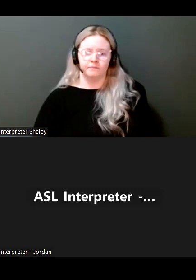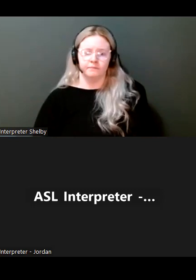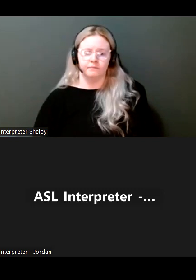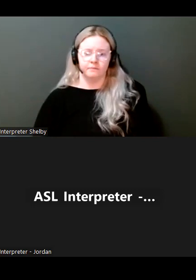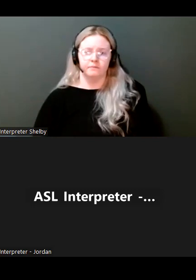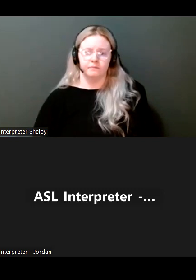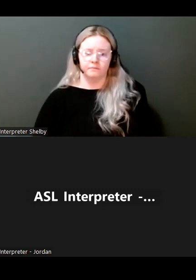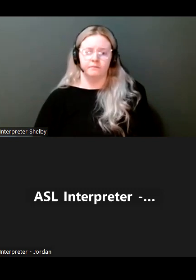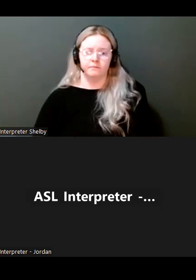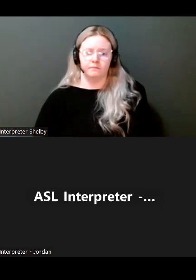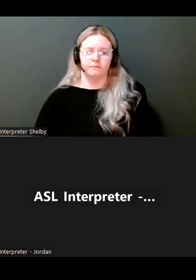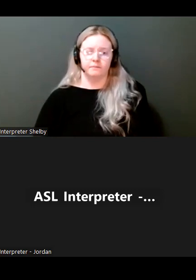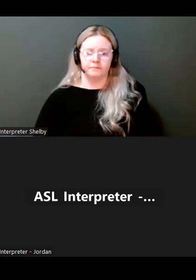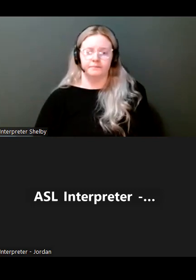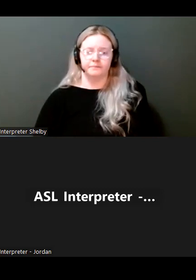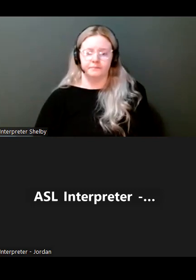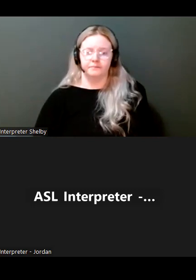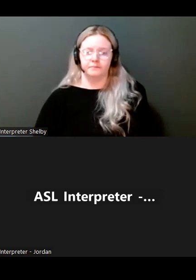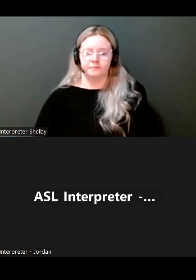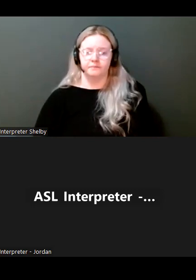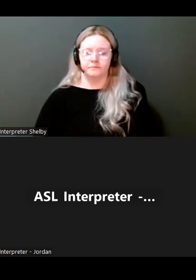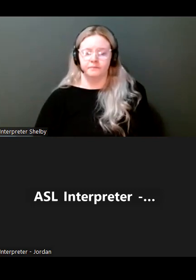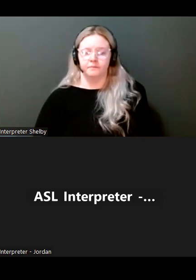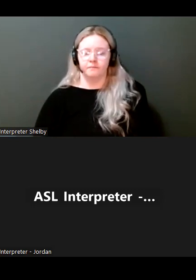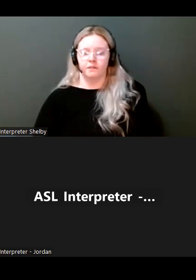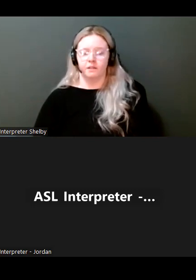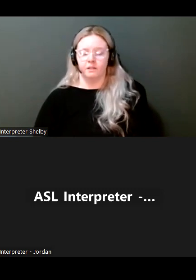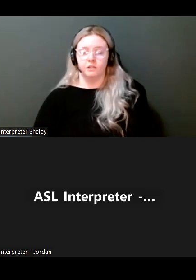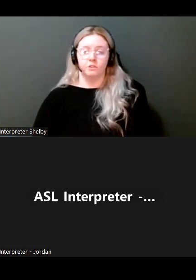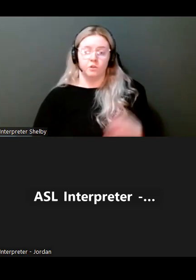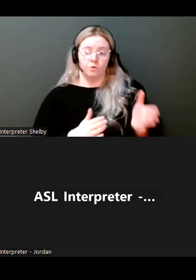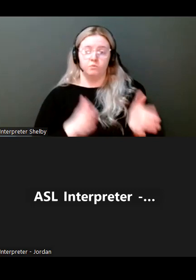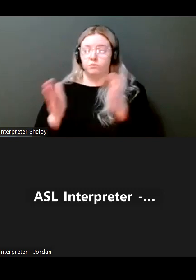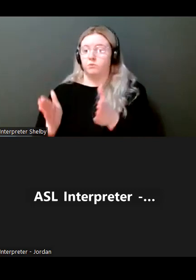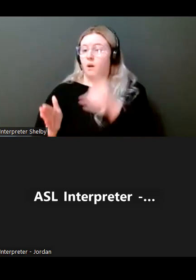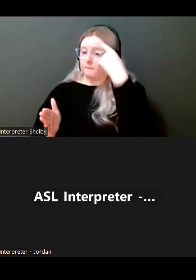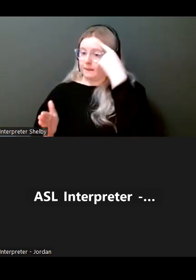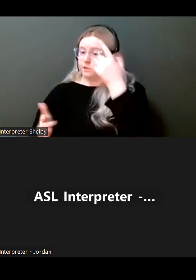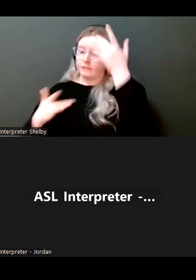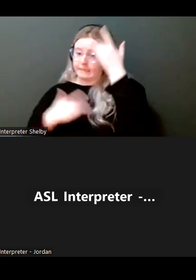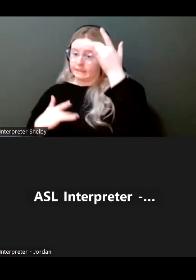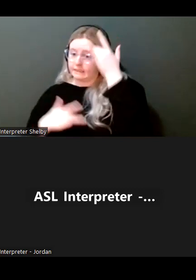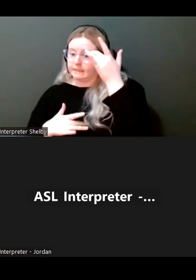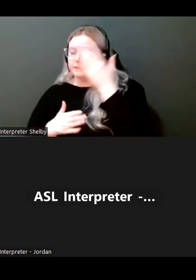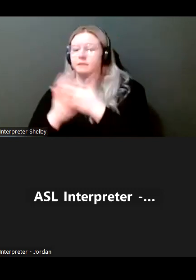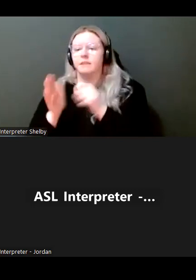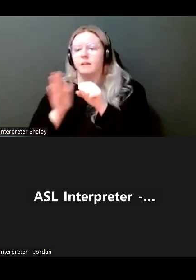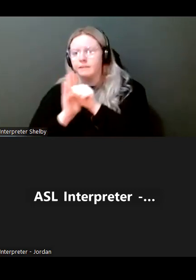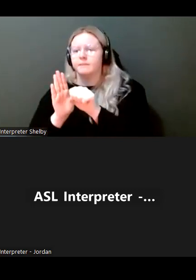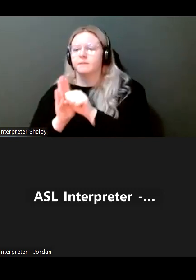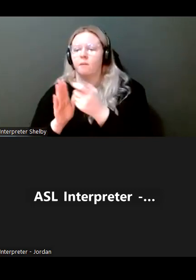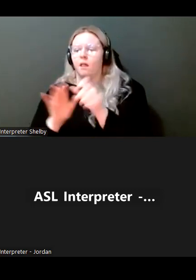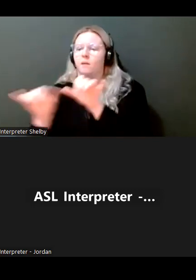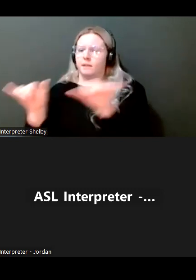So one of the differences, I guess the difference with mental illness, a lot of the signs and symptoms may be similar to those that I just described, but